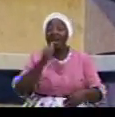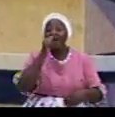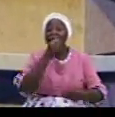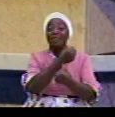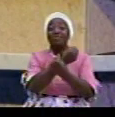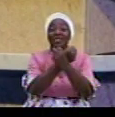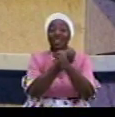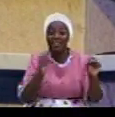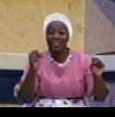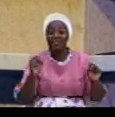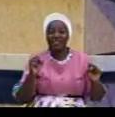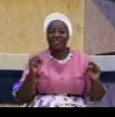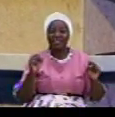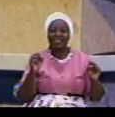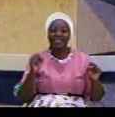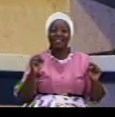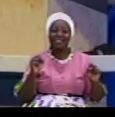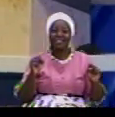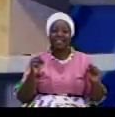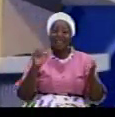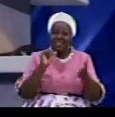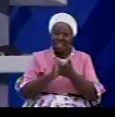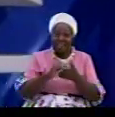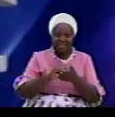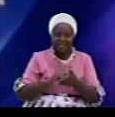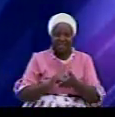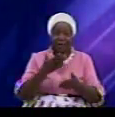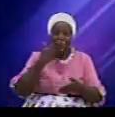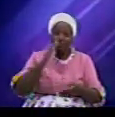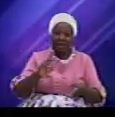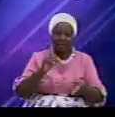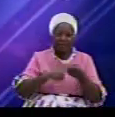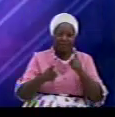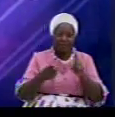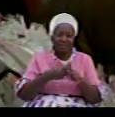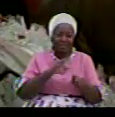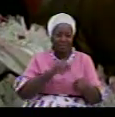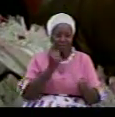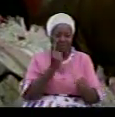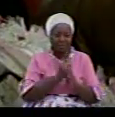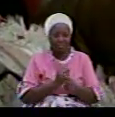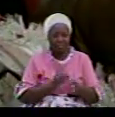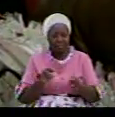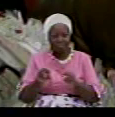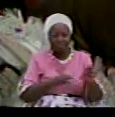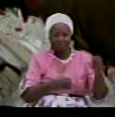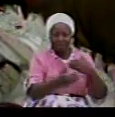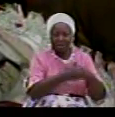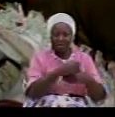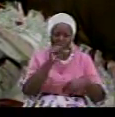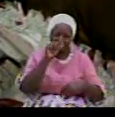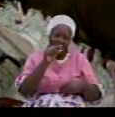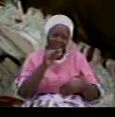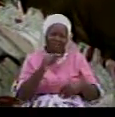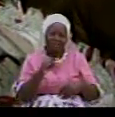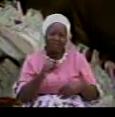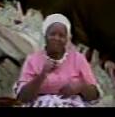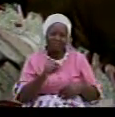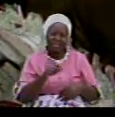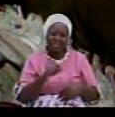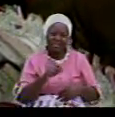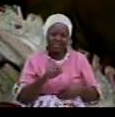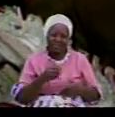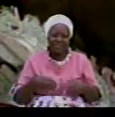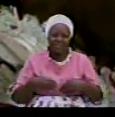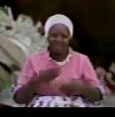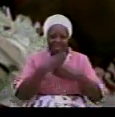saved. That partner will step back a little. Let me hear an amen over there.